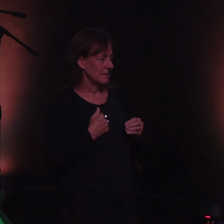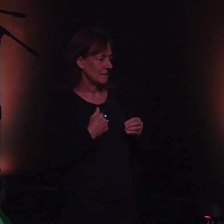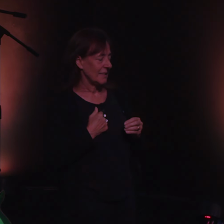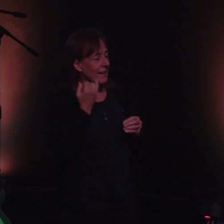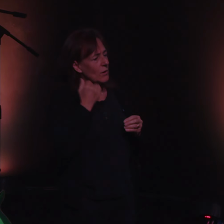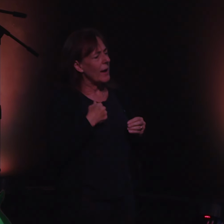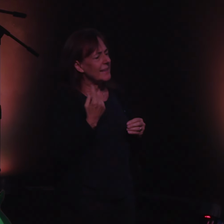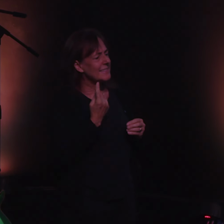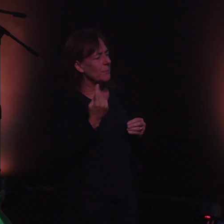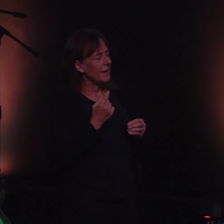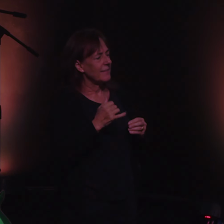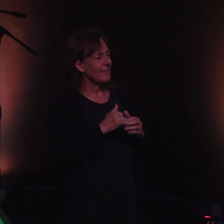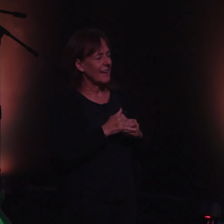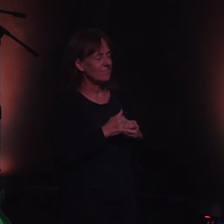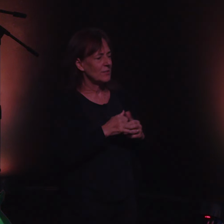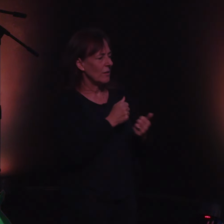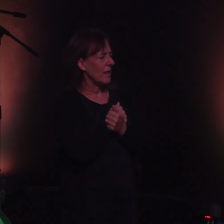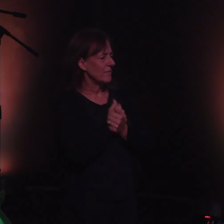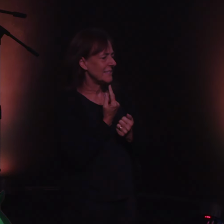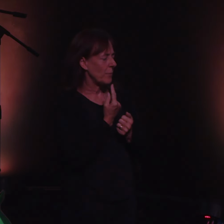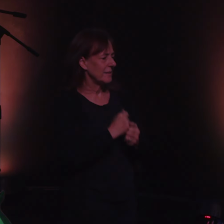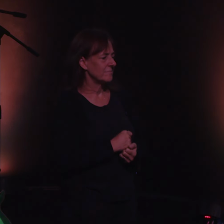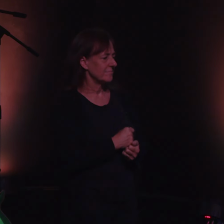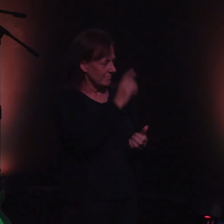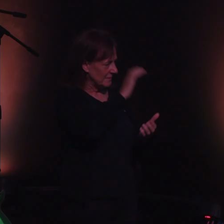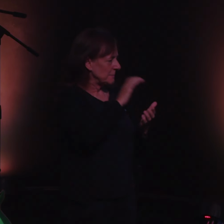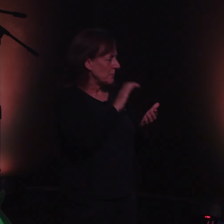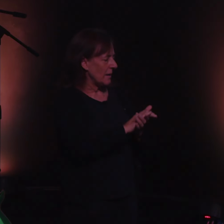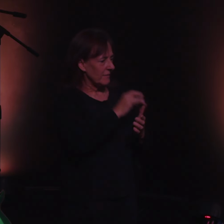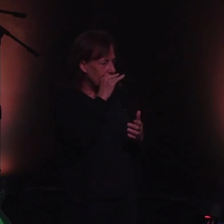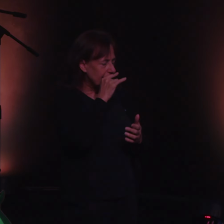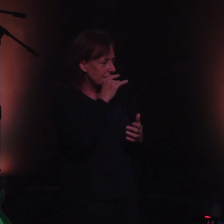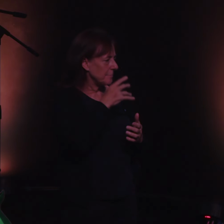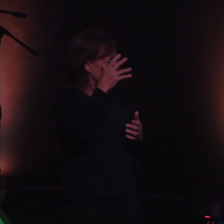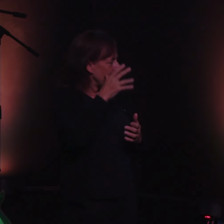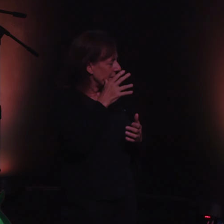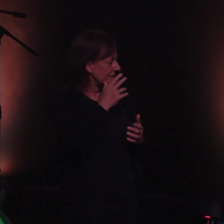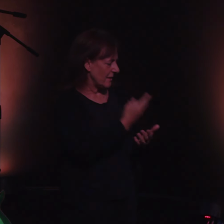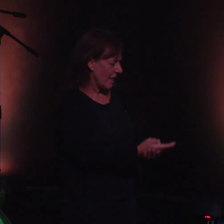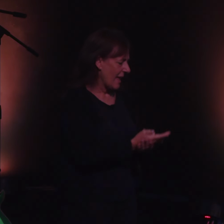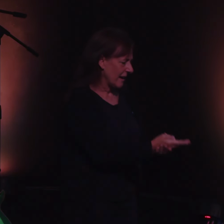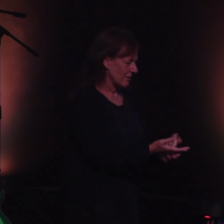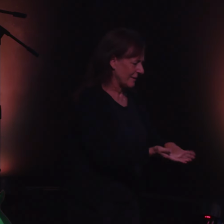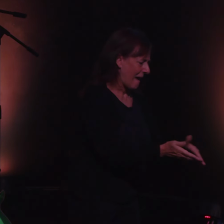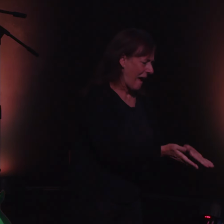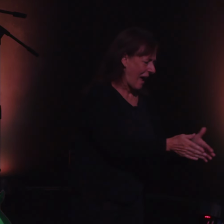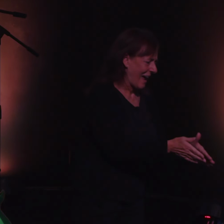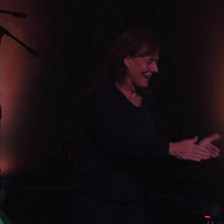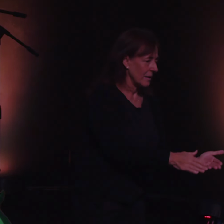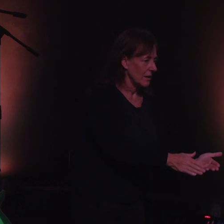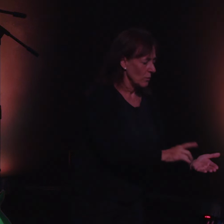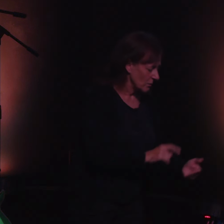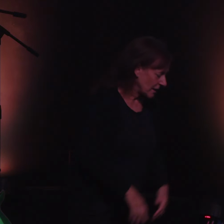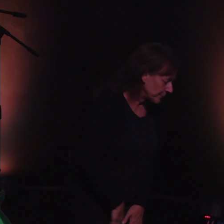If you had someone who was a loved one, kid, spouse, and they were laying on the ground dying, would you run